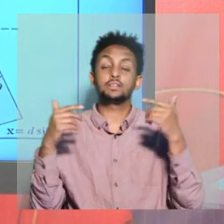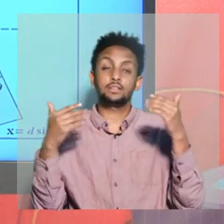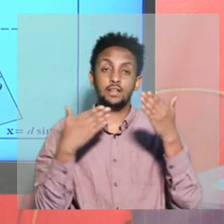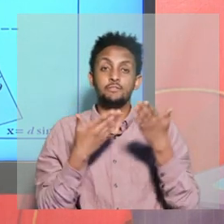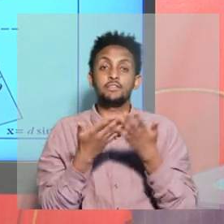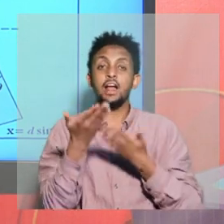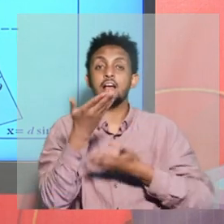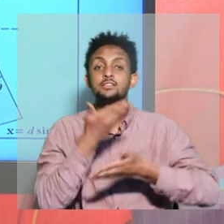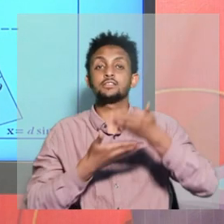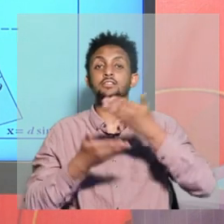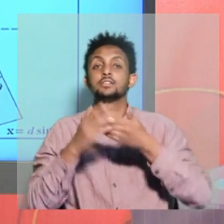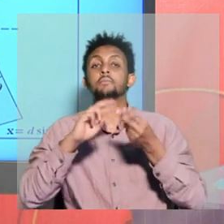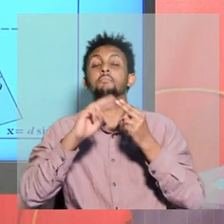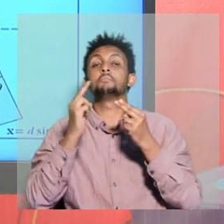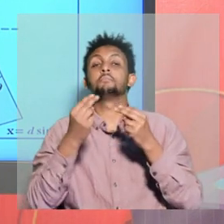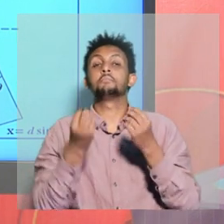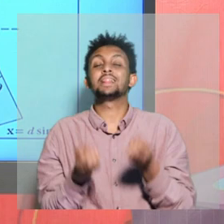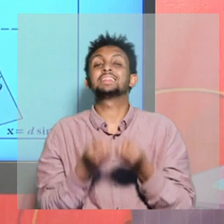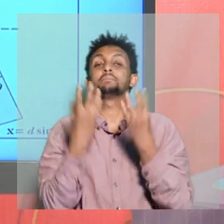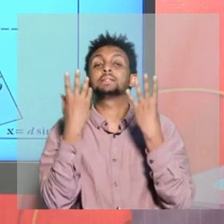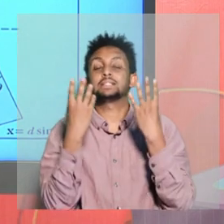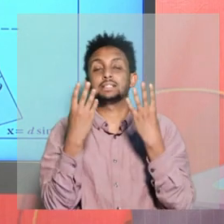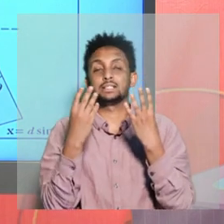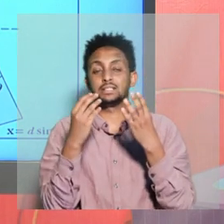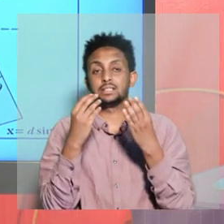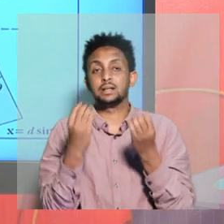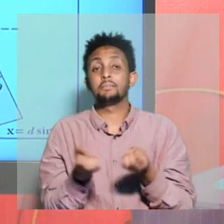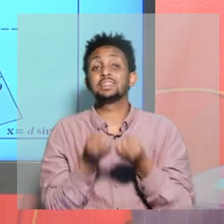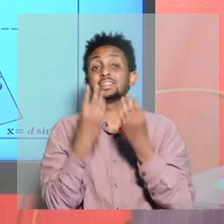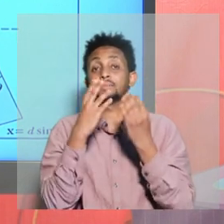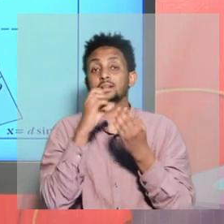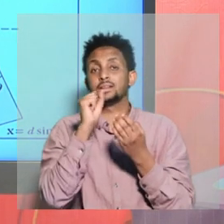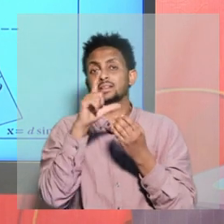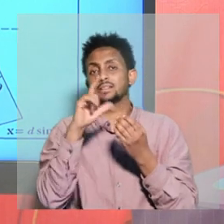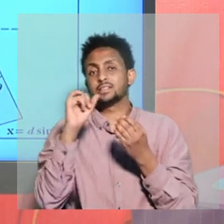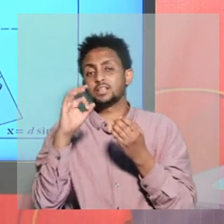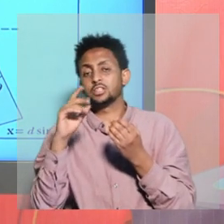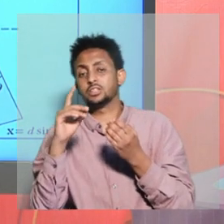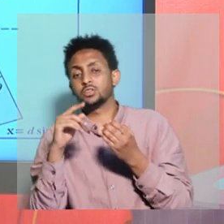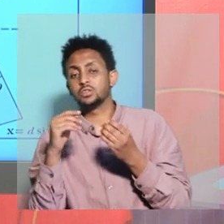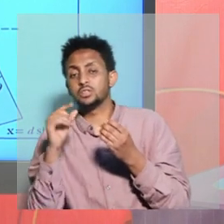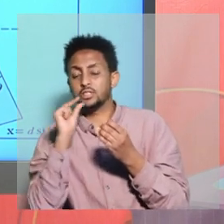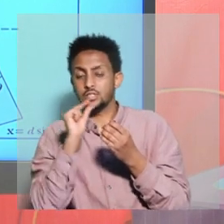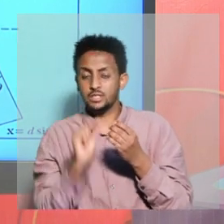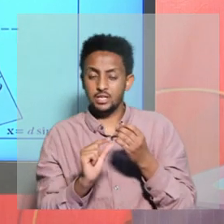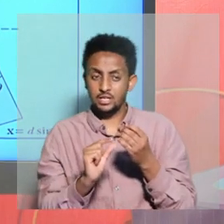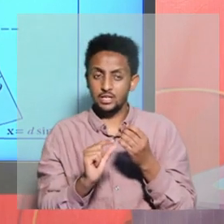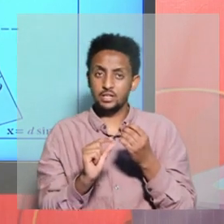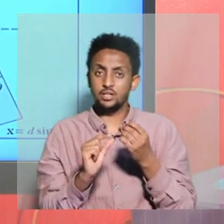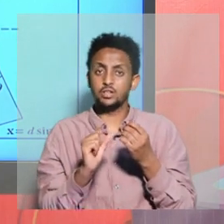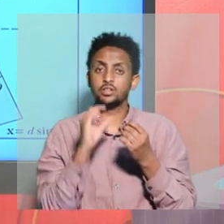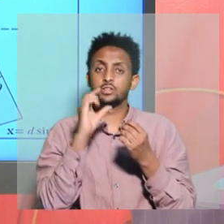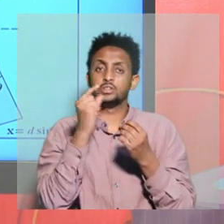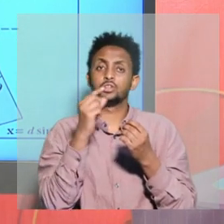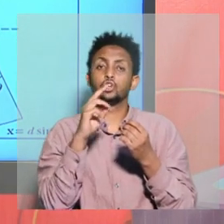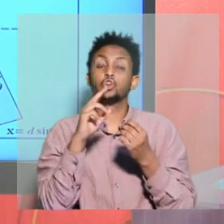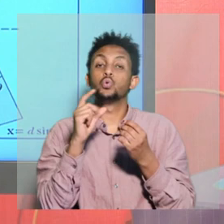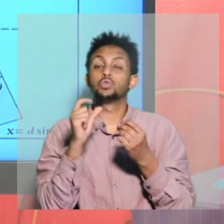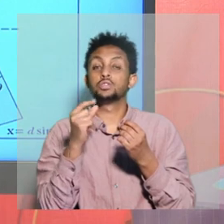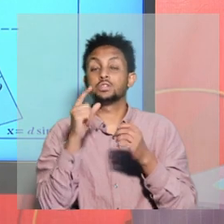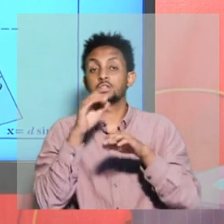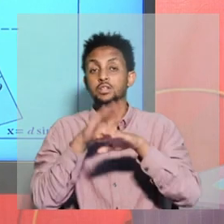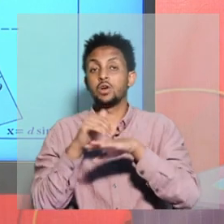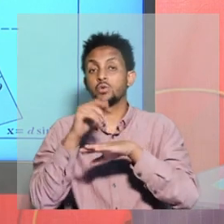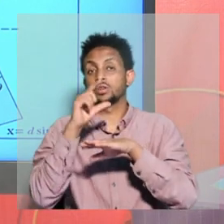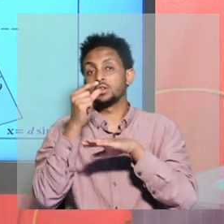interference of multiple slits. Okay, as multiple slits are grooved on a single object, it's known to